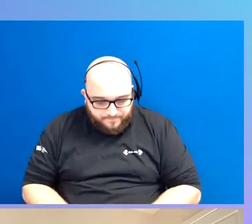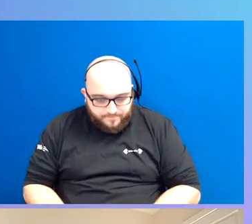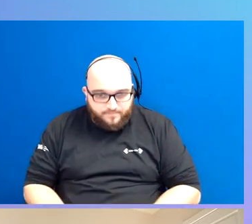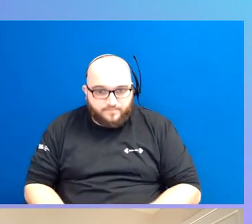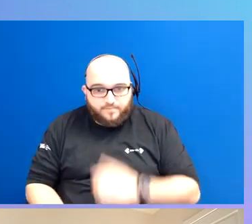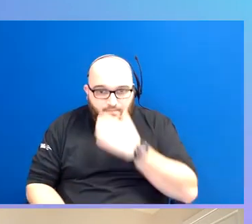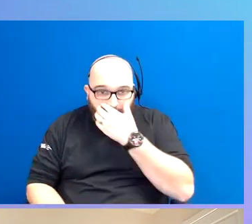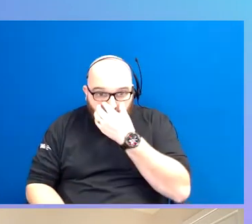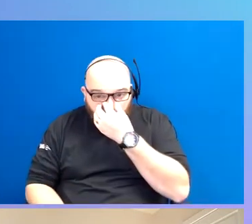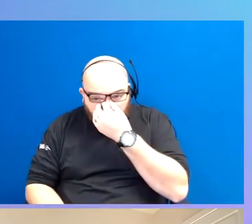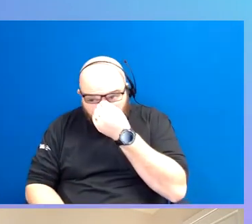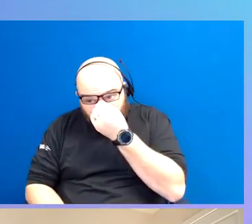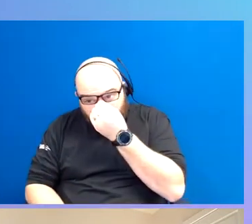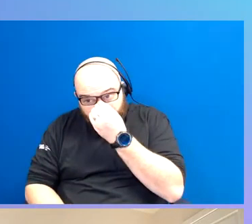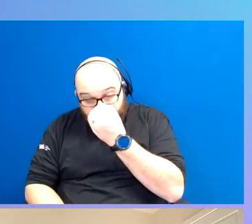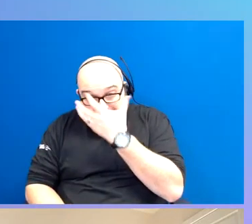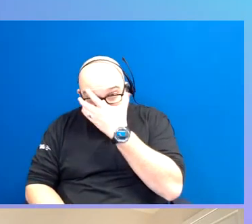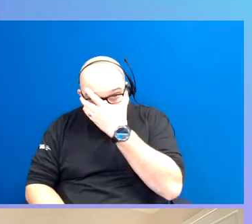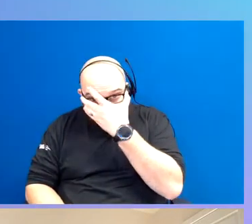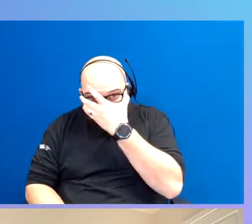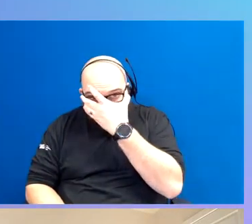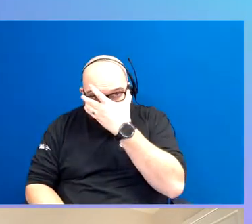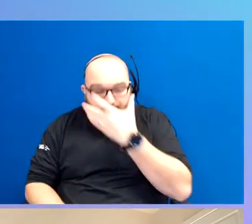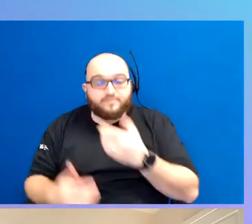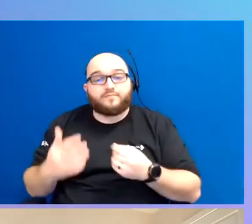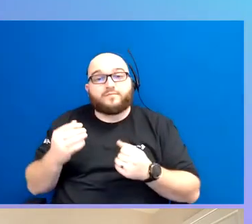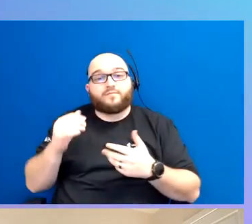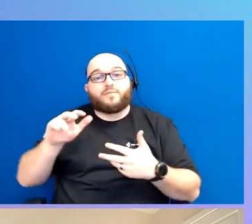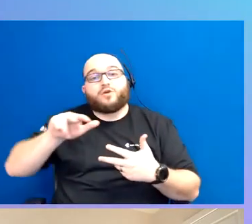on to exception number 3. So,